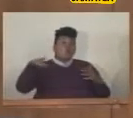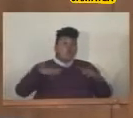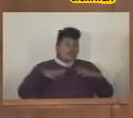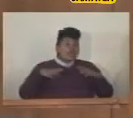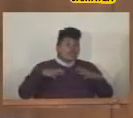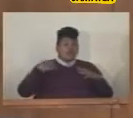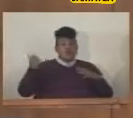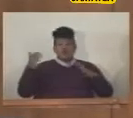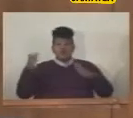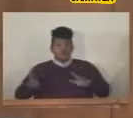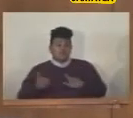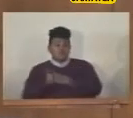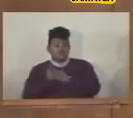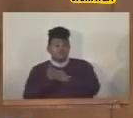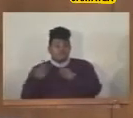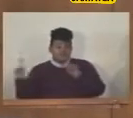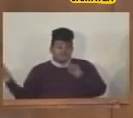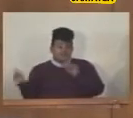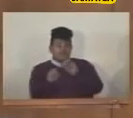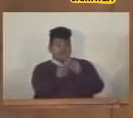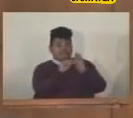work effectively.